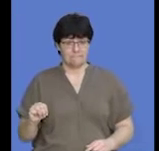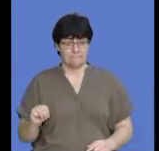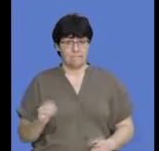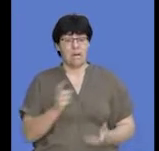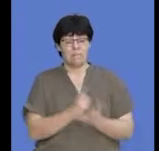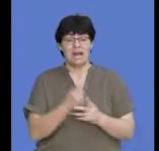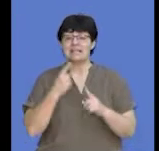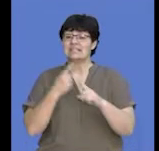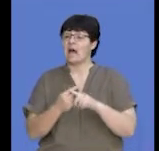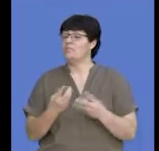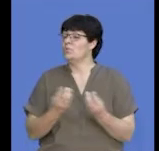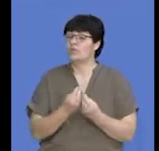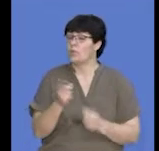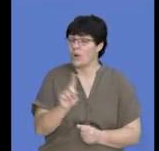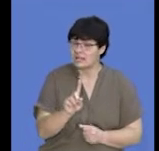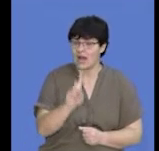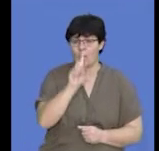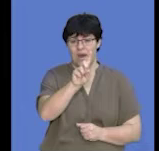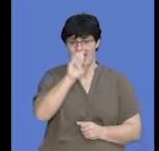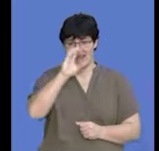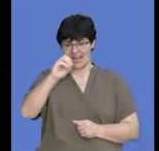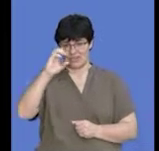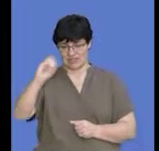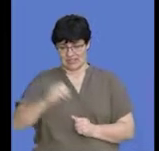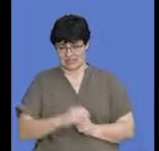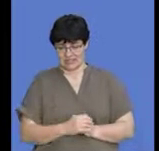need to multiply by 100.